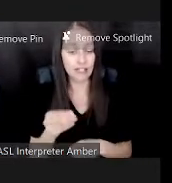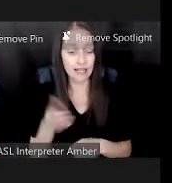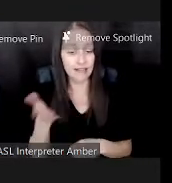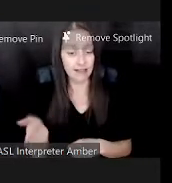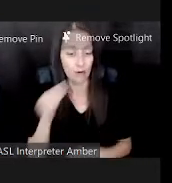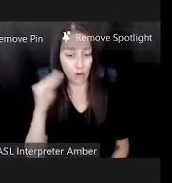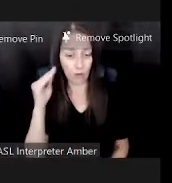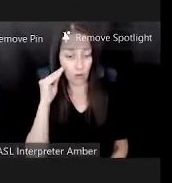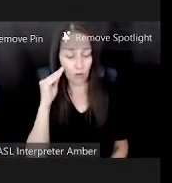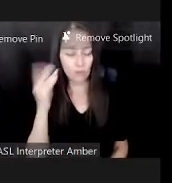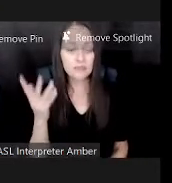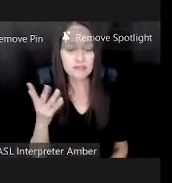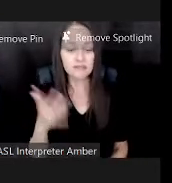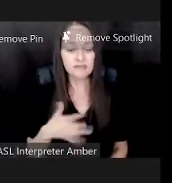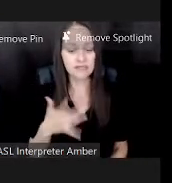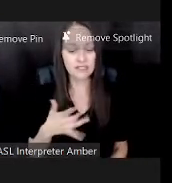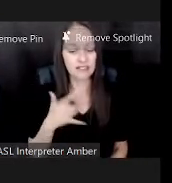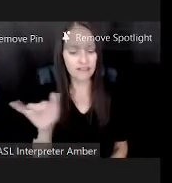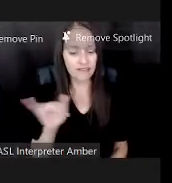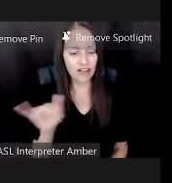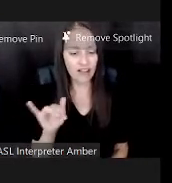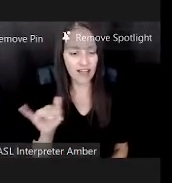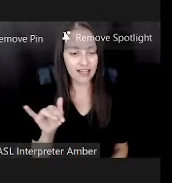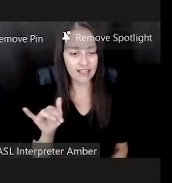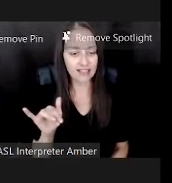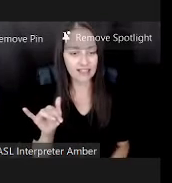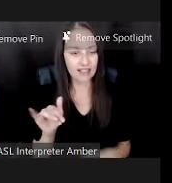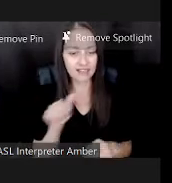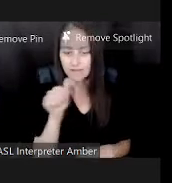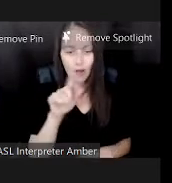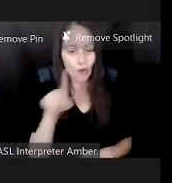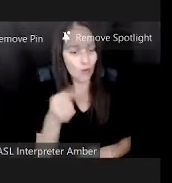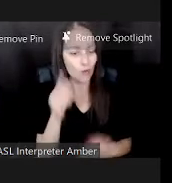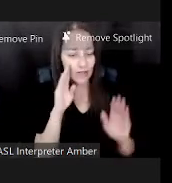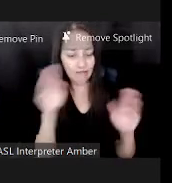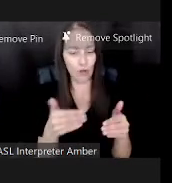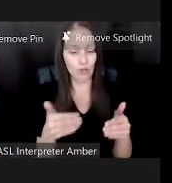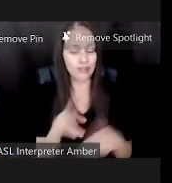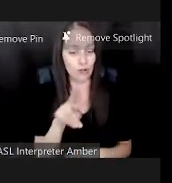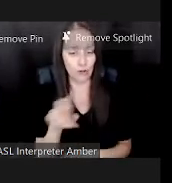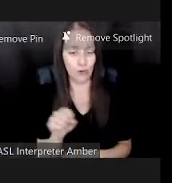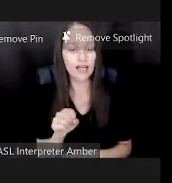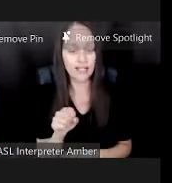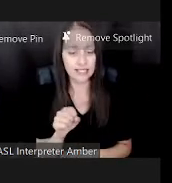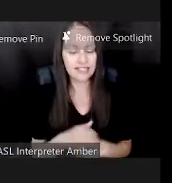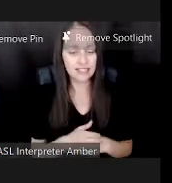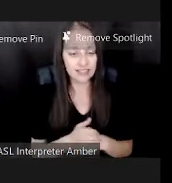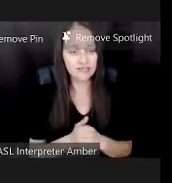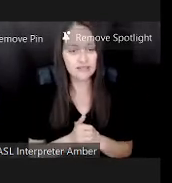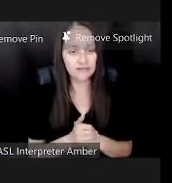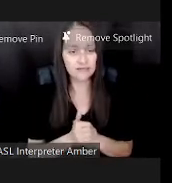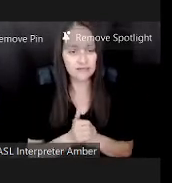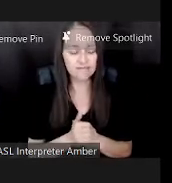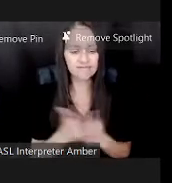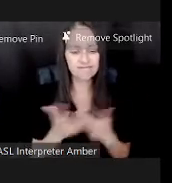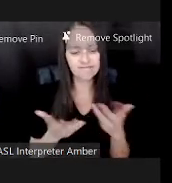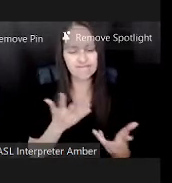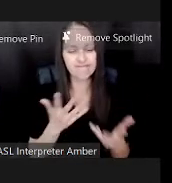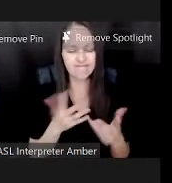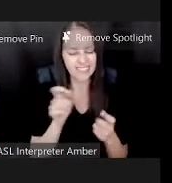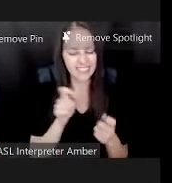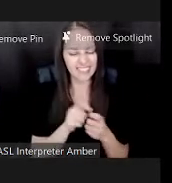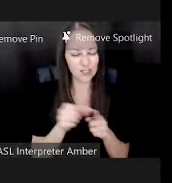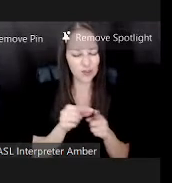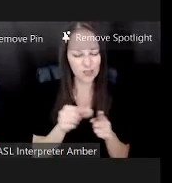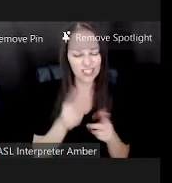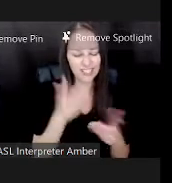like it has decentered how we think about the United States as a, I don't know what the word is. It's not like a